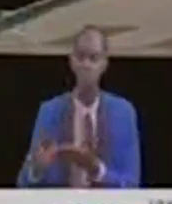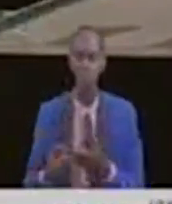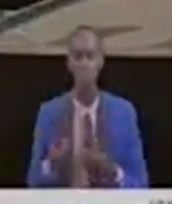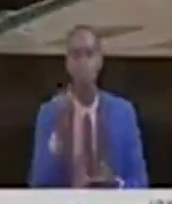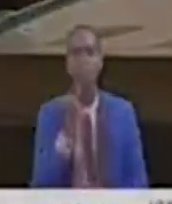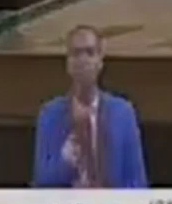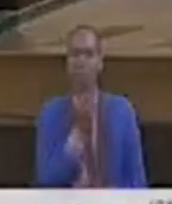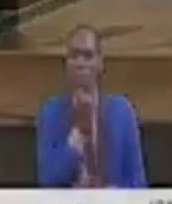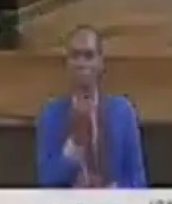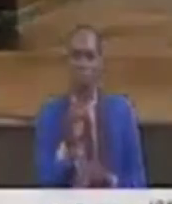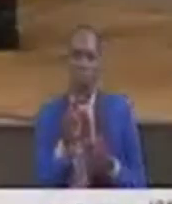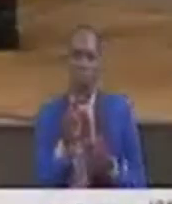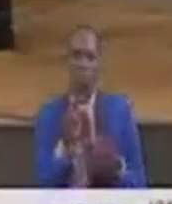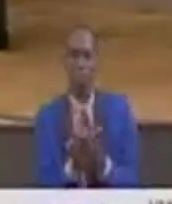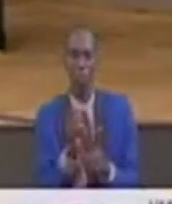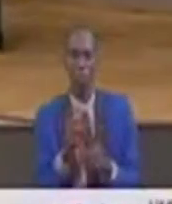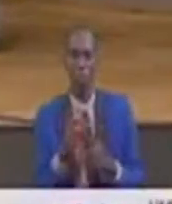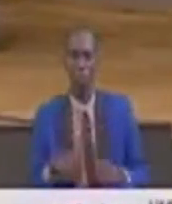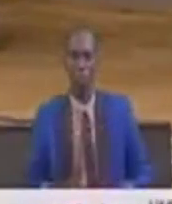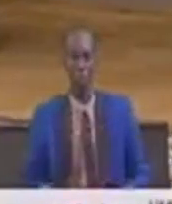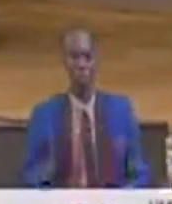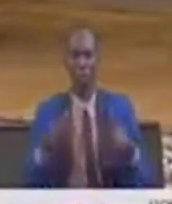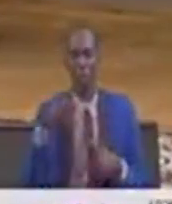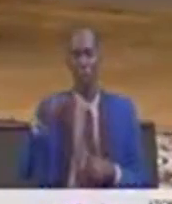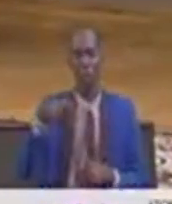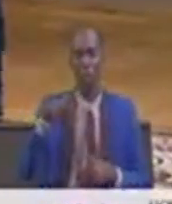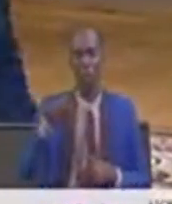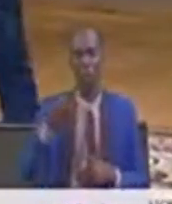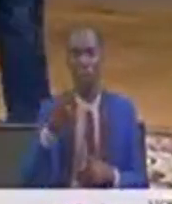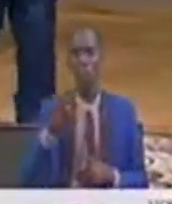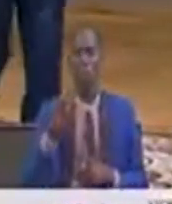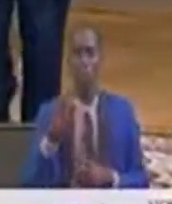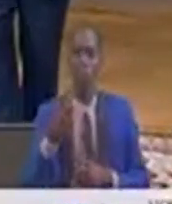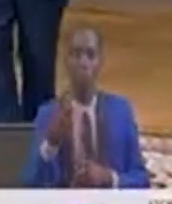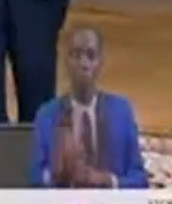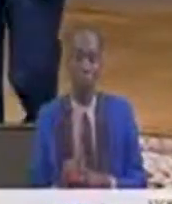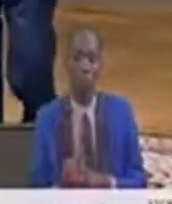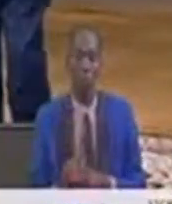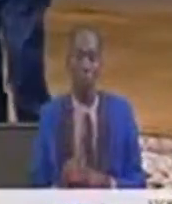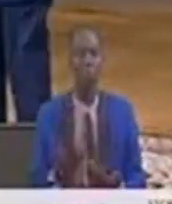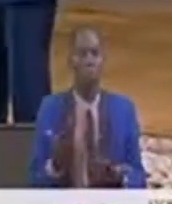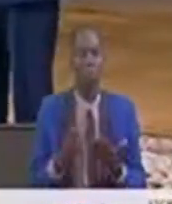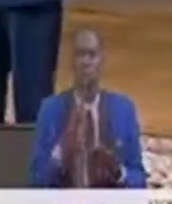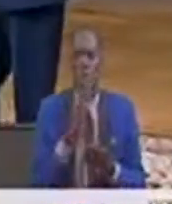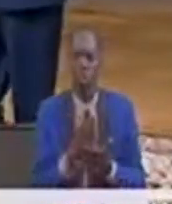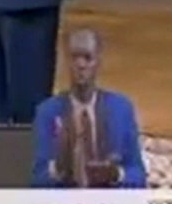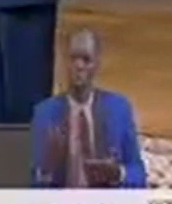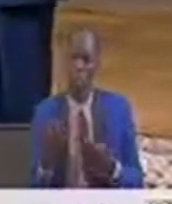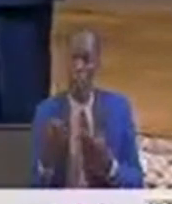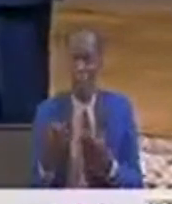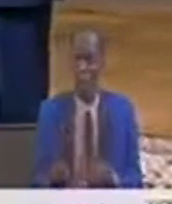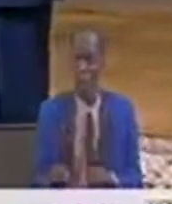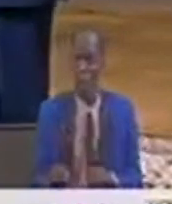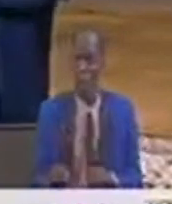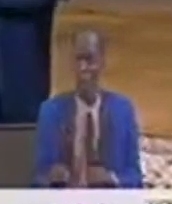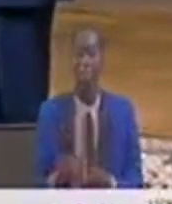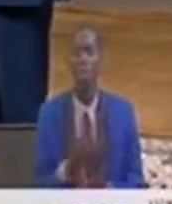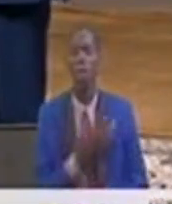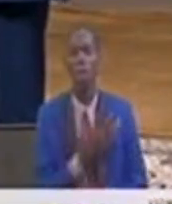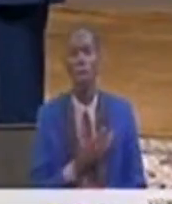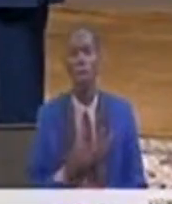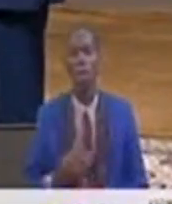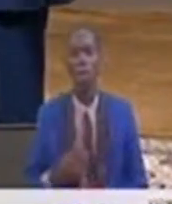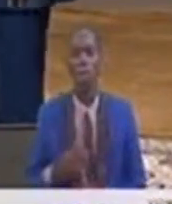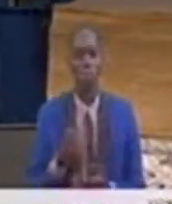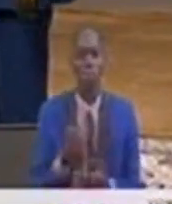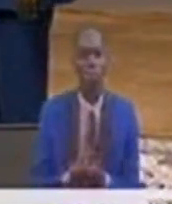that word, provoke. When there is, you know, something happening and you know, that thing